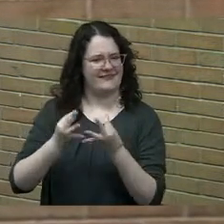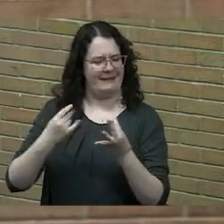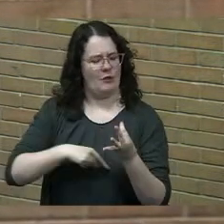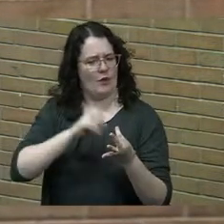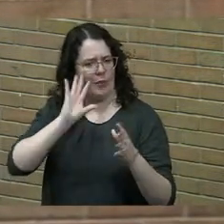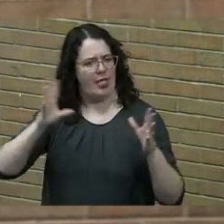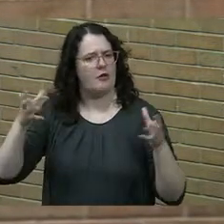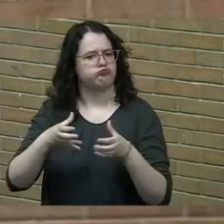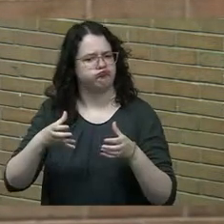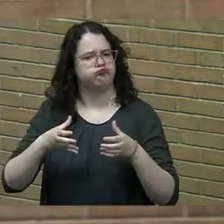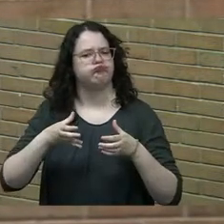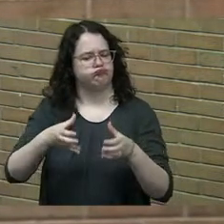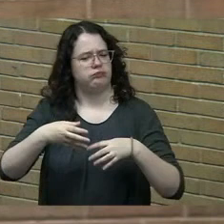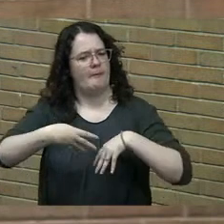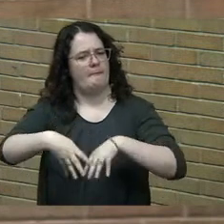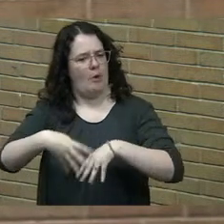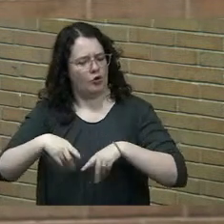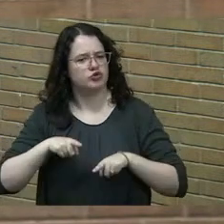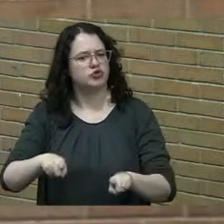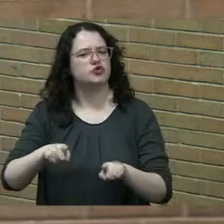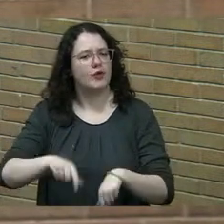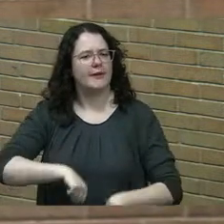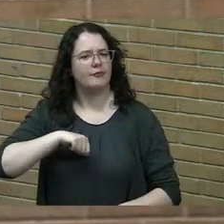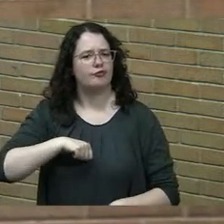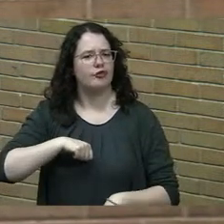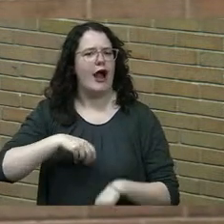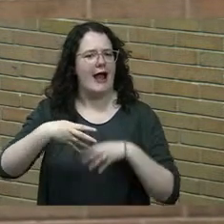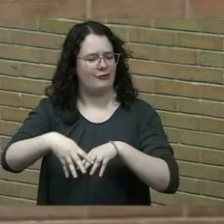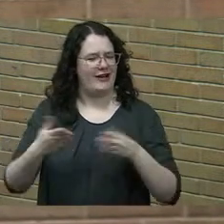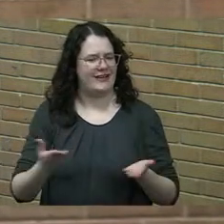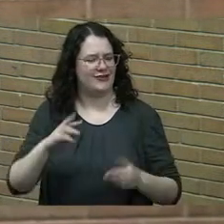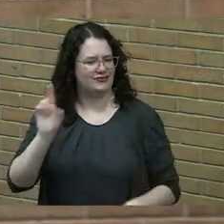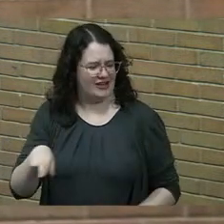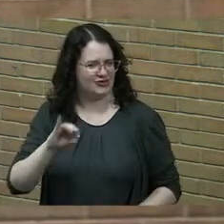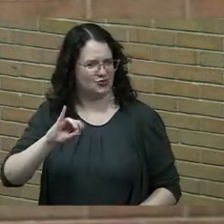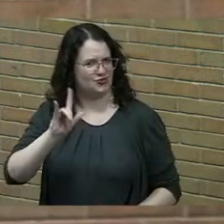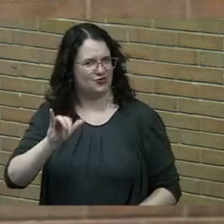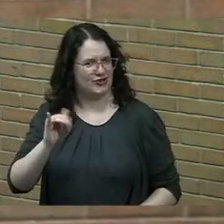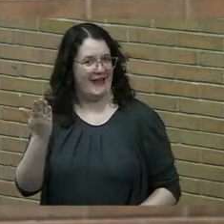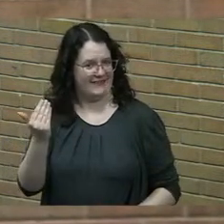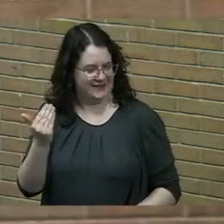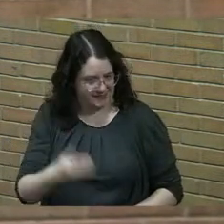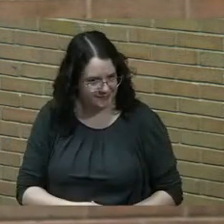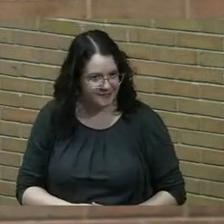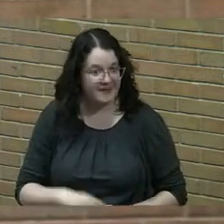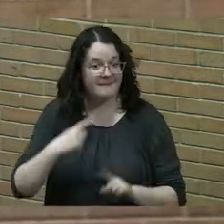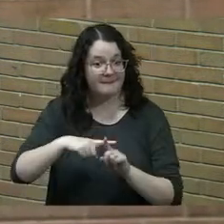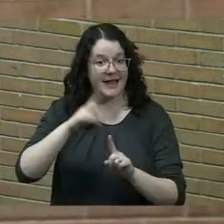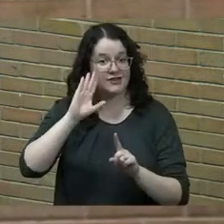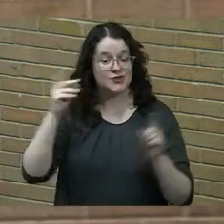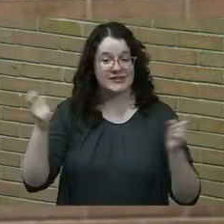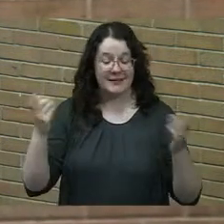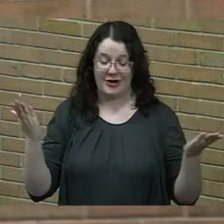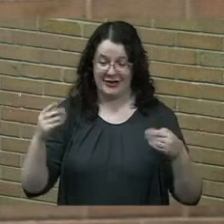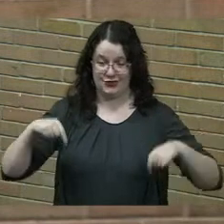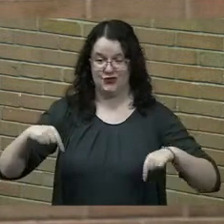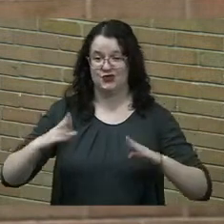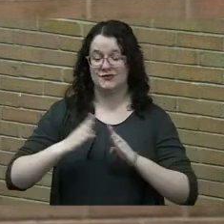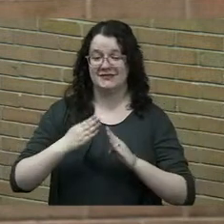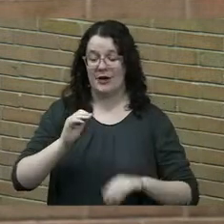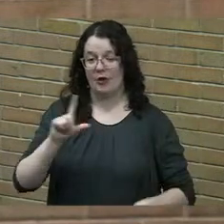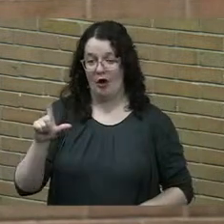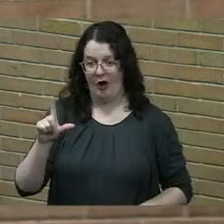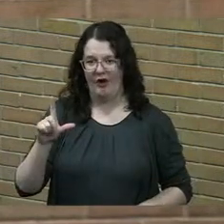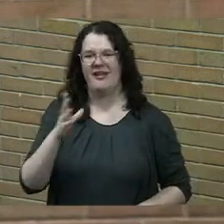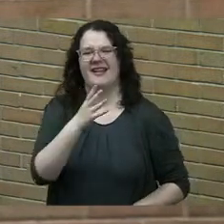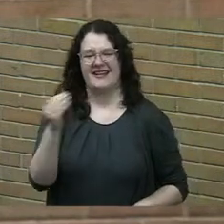Pride Parade in Rochester on July 15th, and there will also be Pride celebrations here at Town Hall and